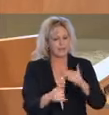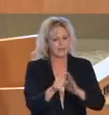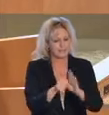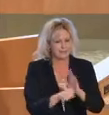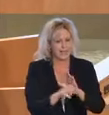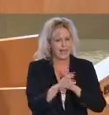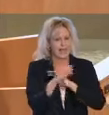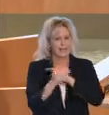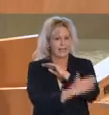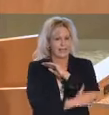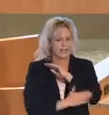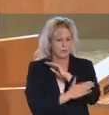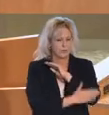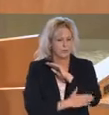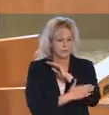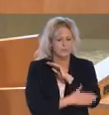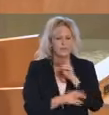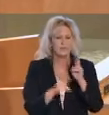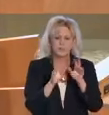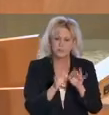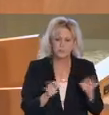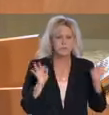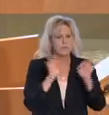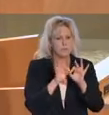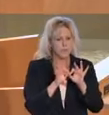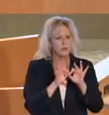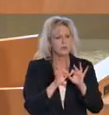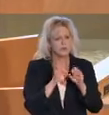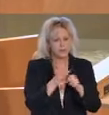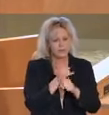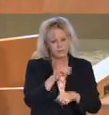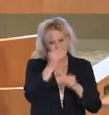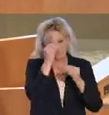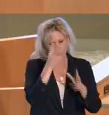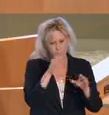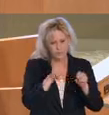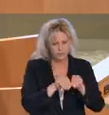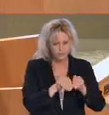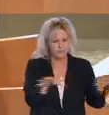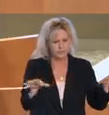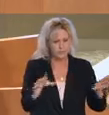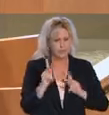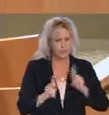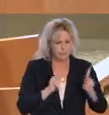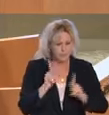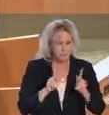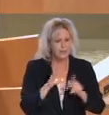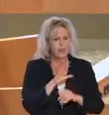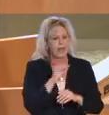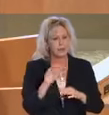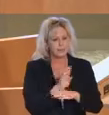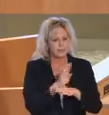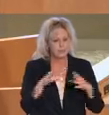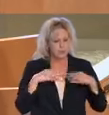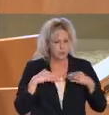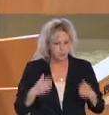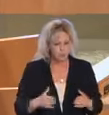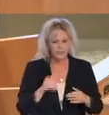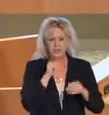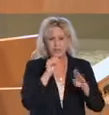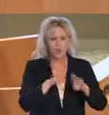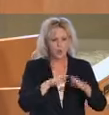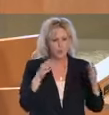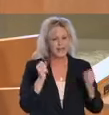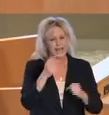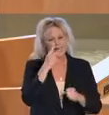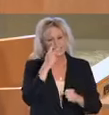as a county. And it's very important that we get that information out to our residents, to our business owners. And for those who are not open, you can start to